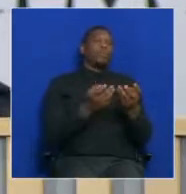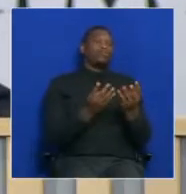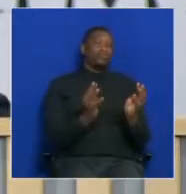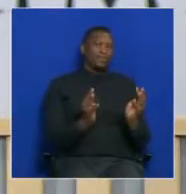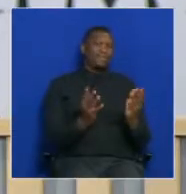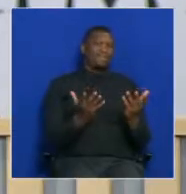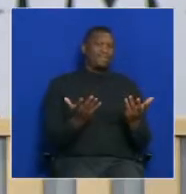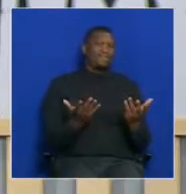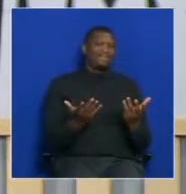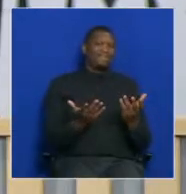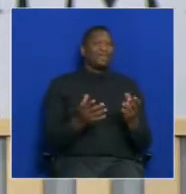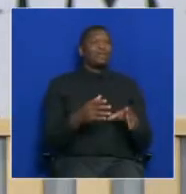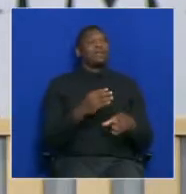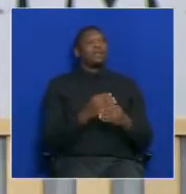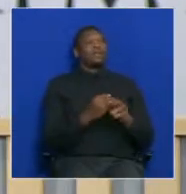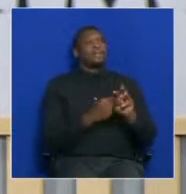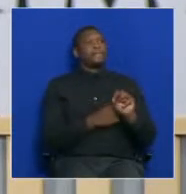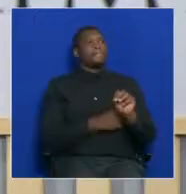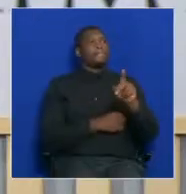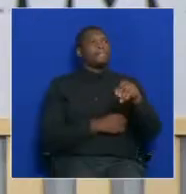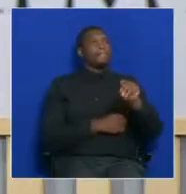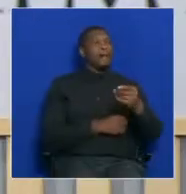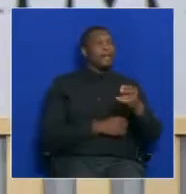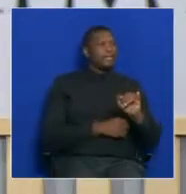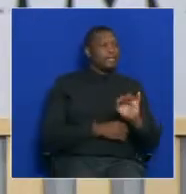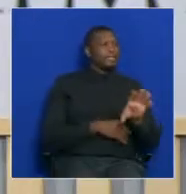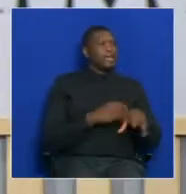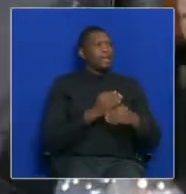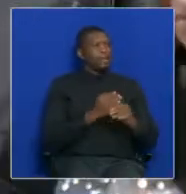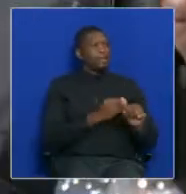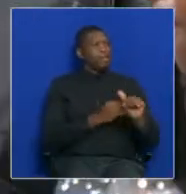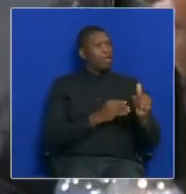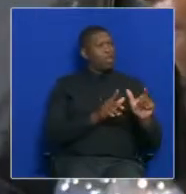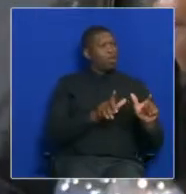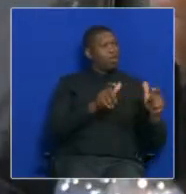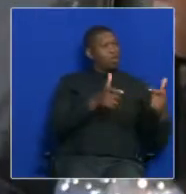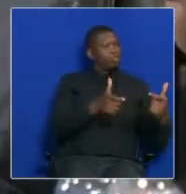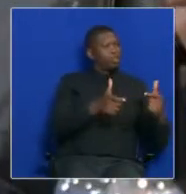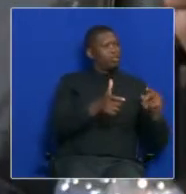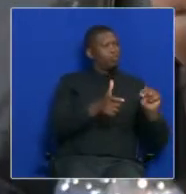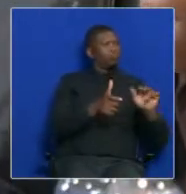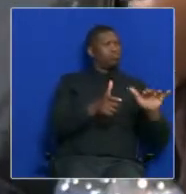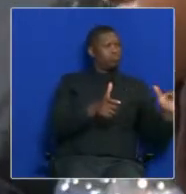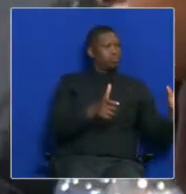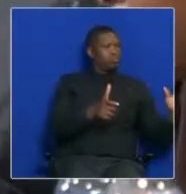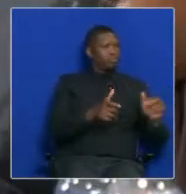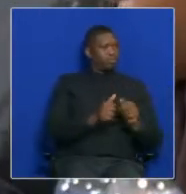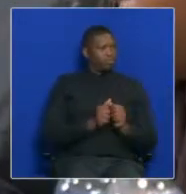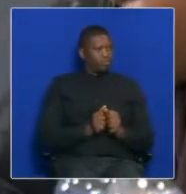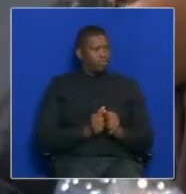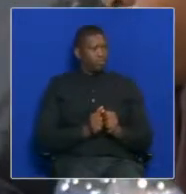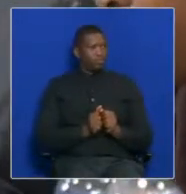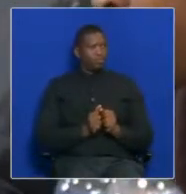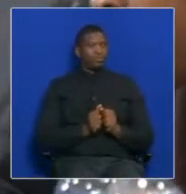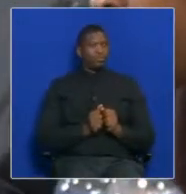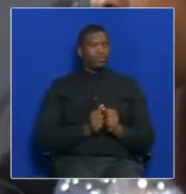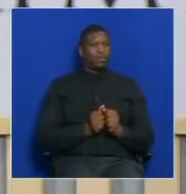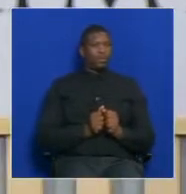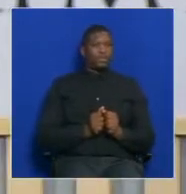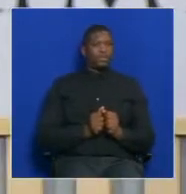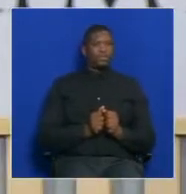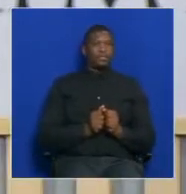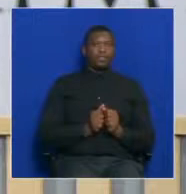and Nugent Commission. So in essence, the 18 is just matters that came after Yes. the commission matters?